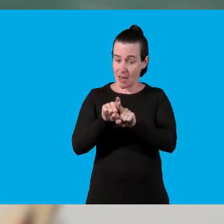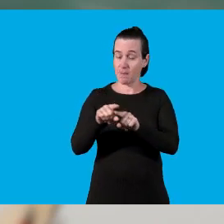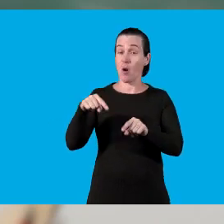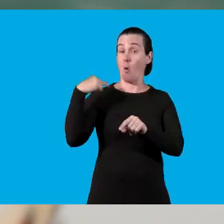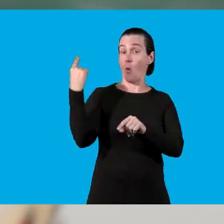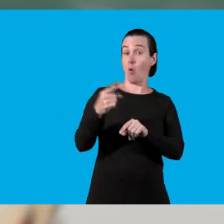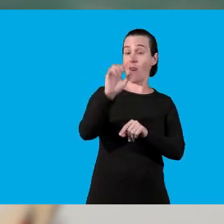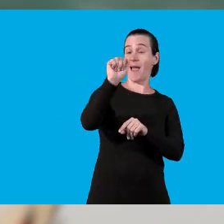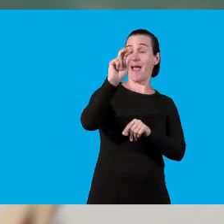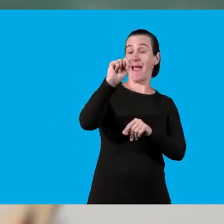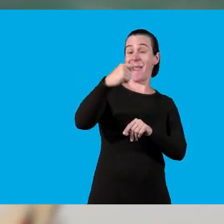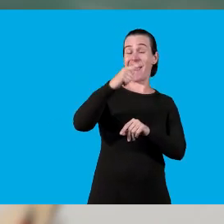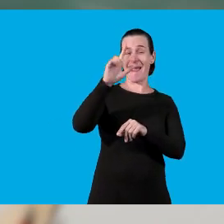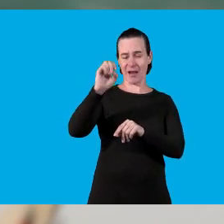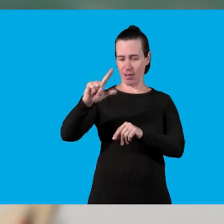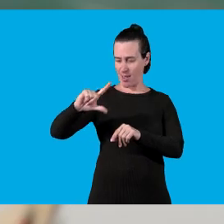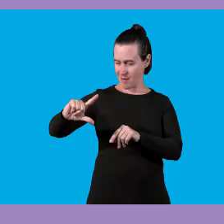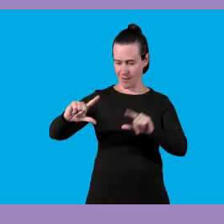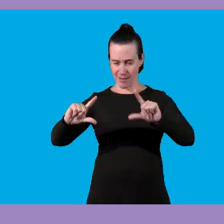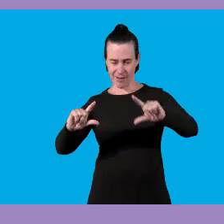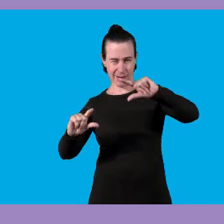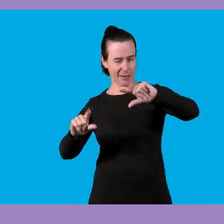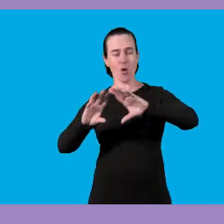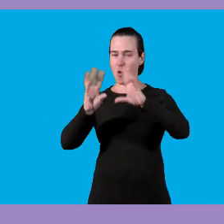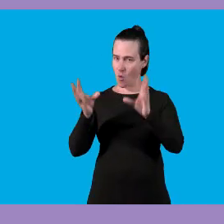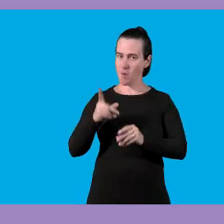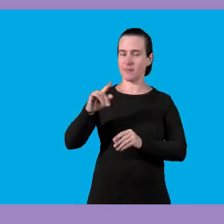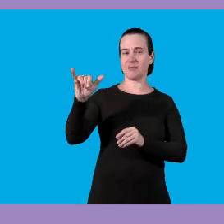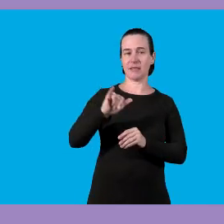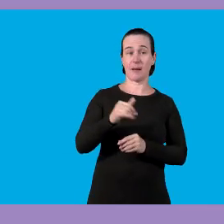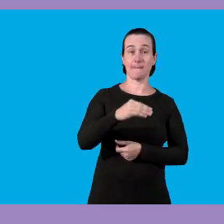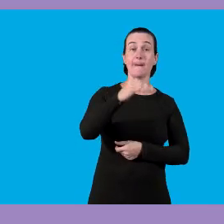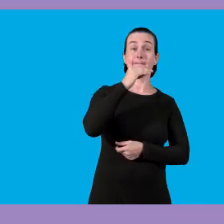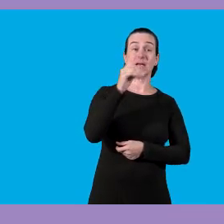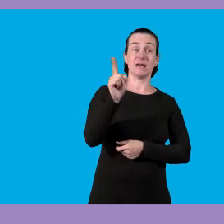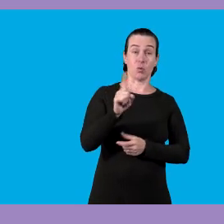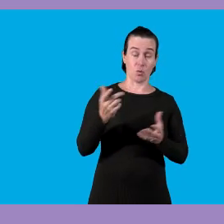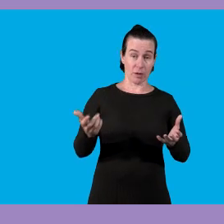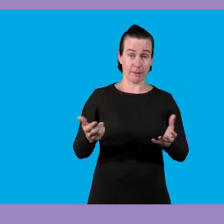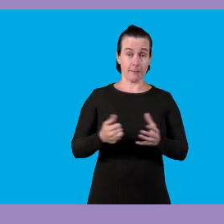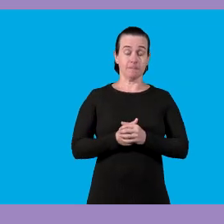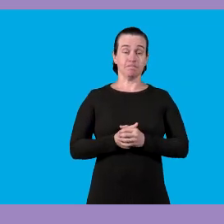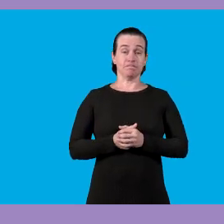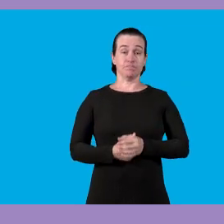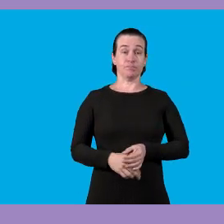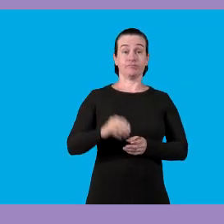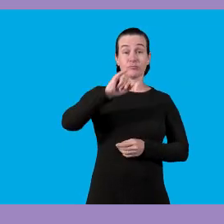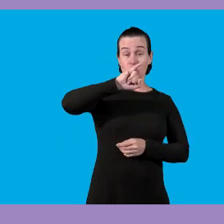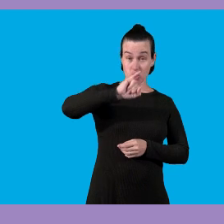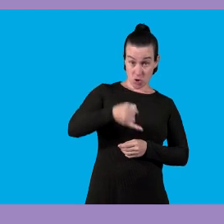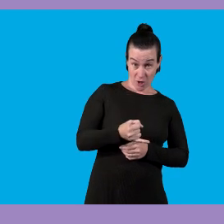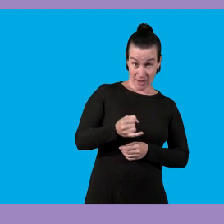are equal. Therefore, that means angle K equals to angle J,